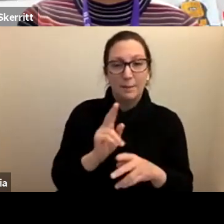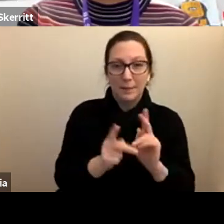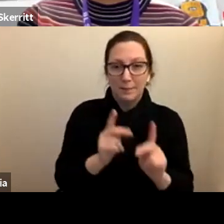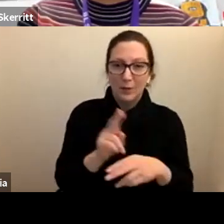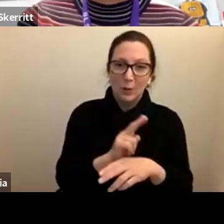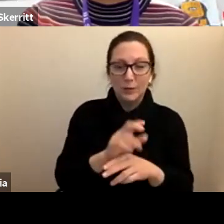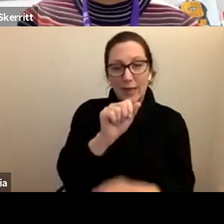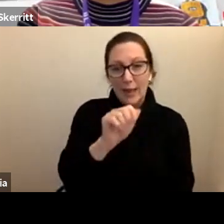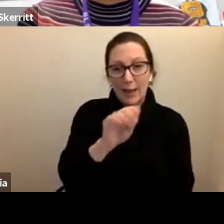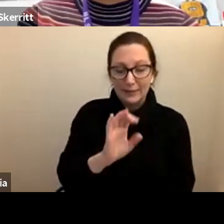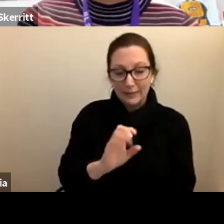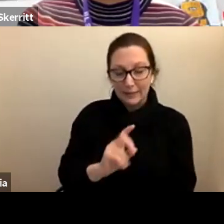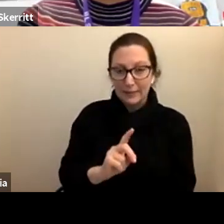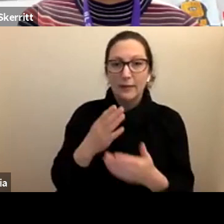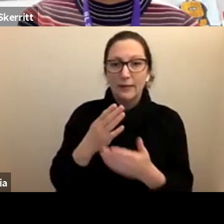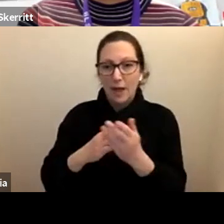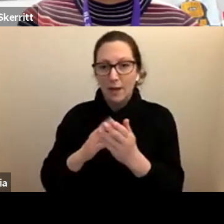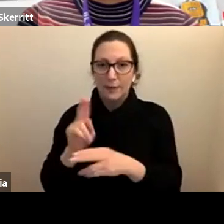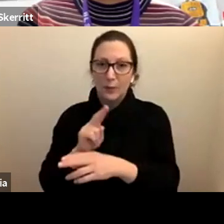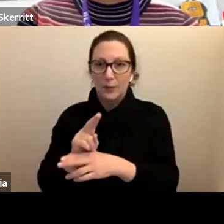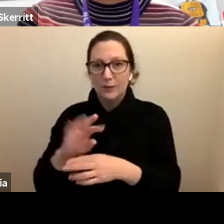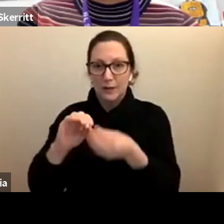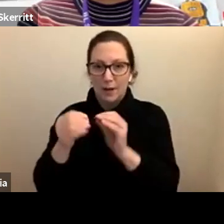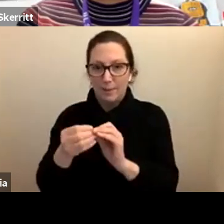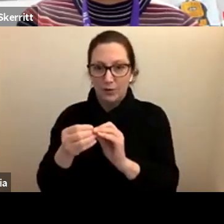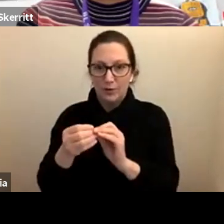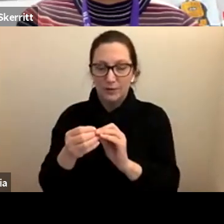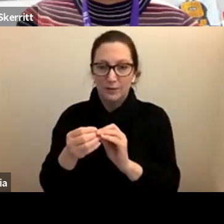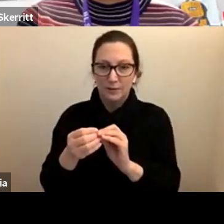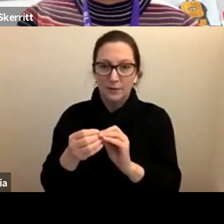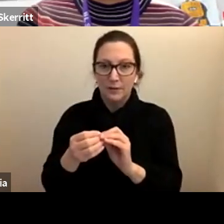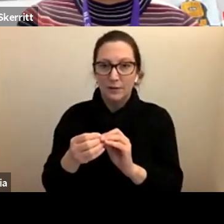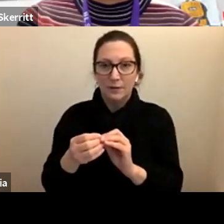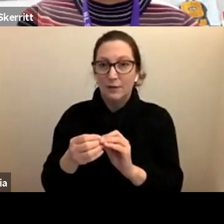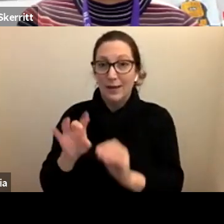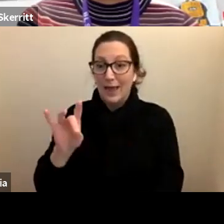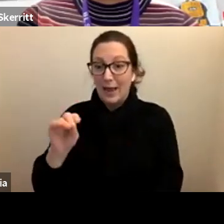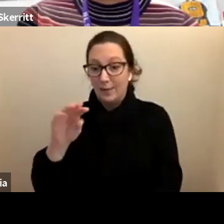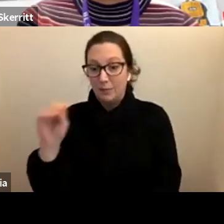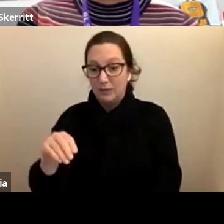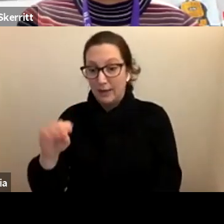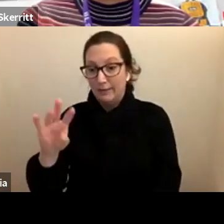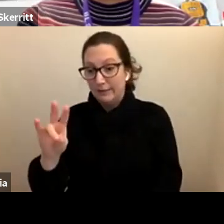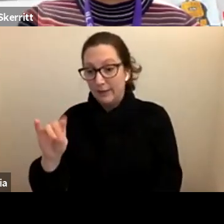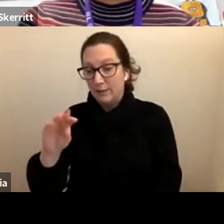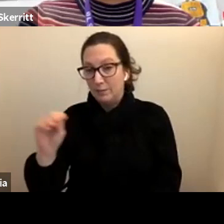letter grading, but our numbers aren't like 80%. It's like a 1, 2, 3, or 4.